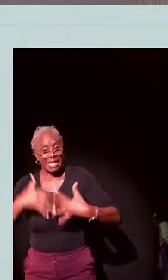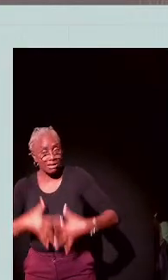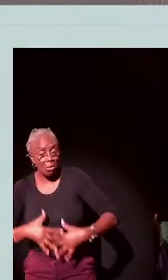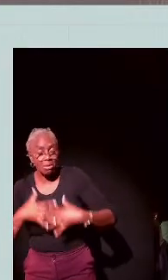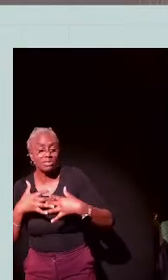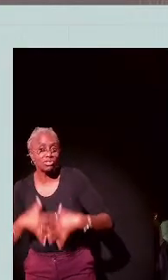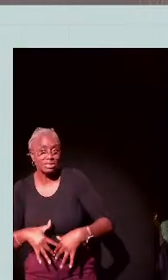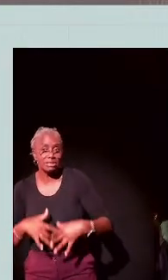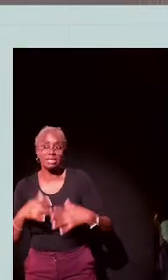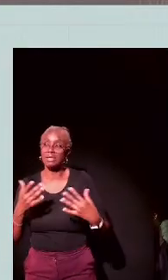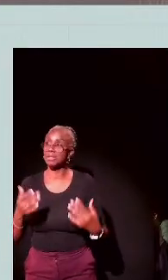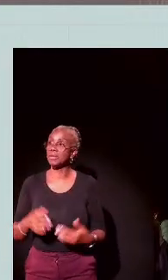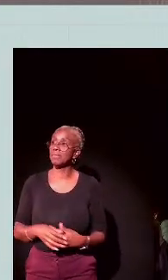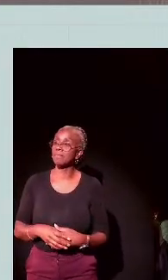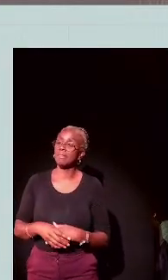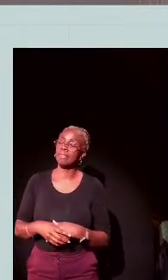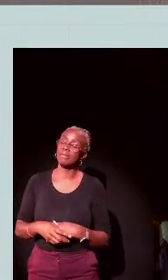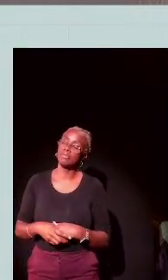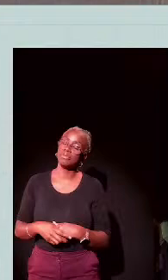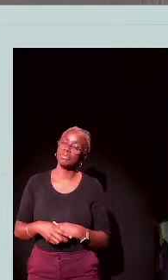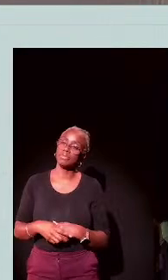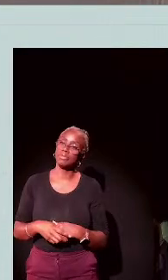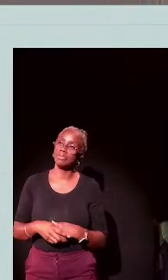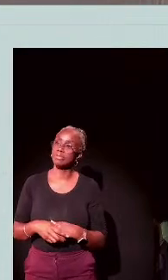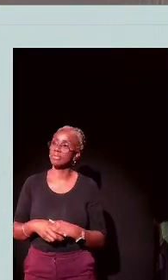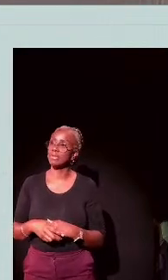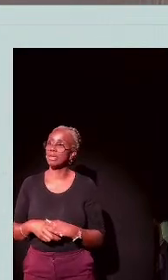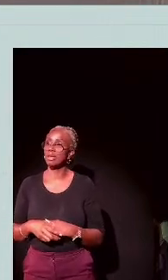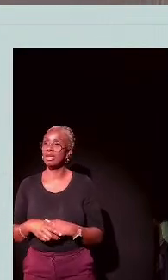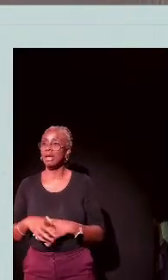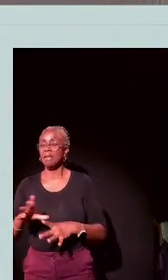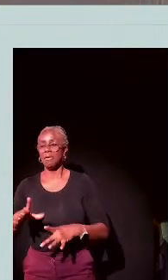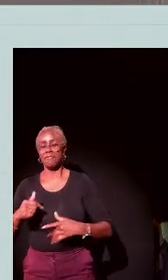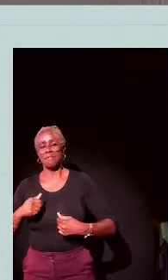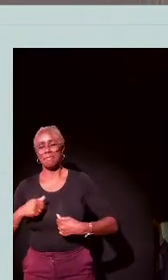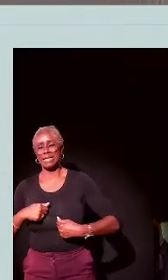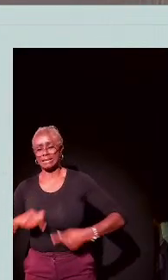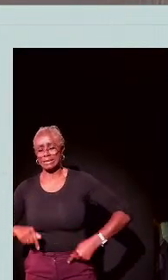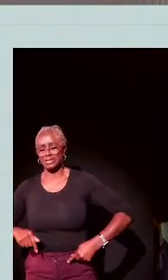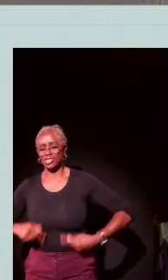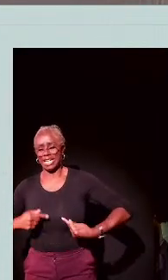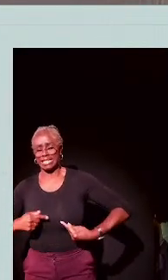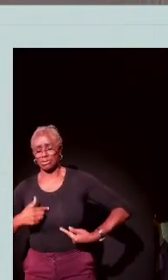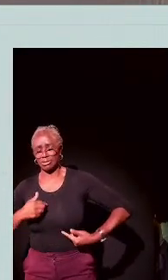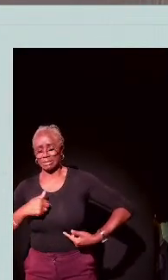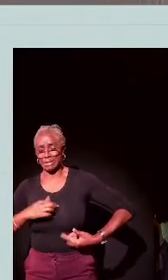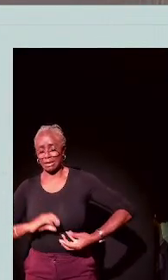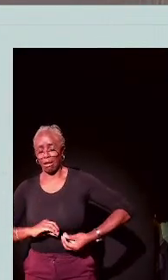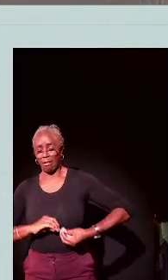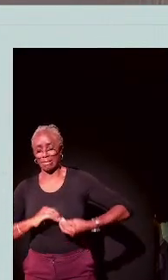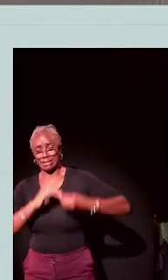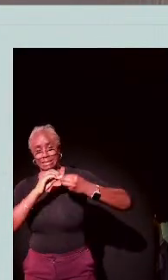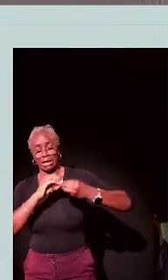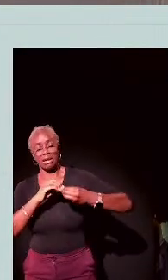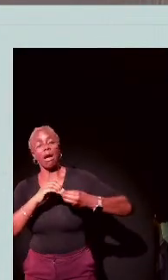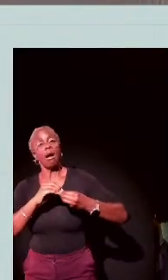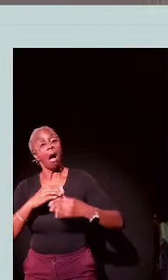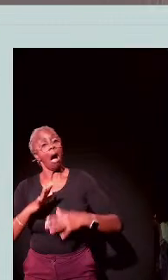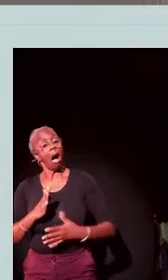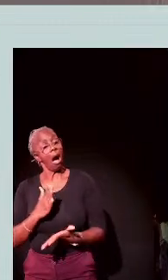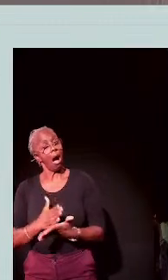that kind of brings in terms of a challenge as a designer. I find that really interesting. Obviously, it's